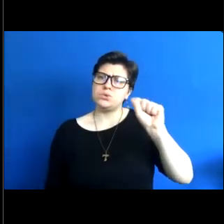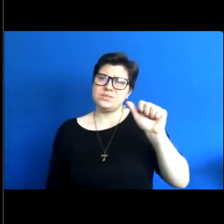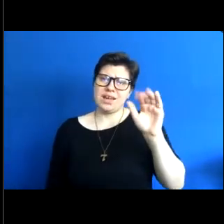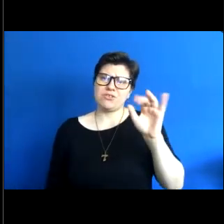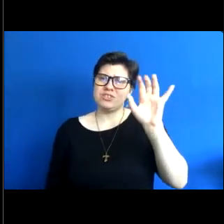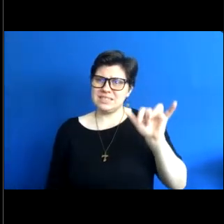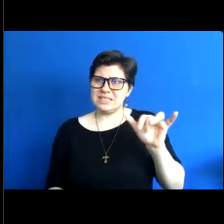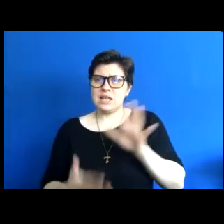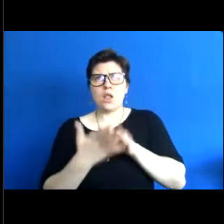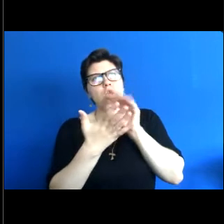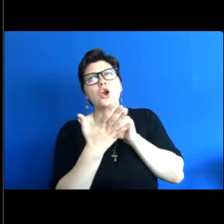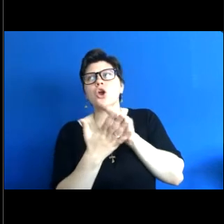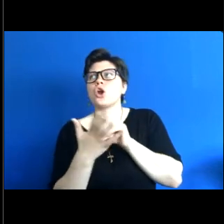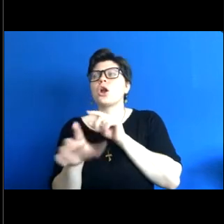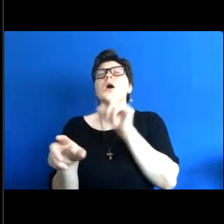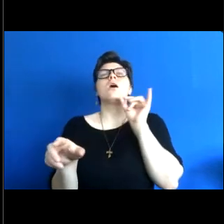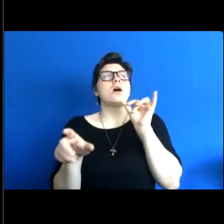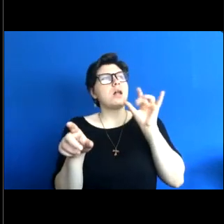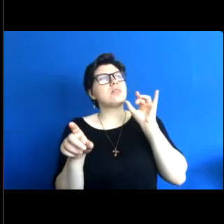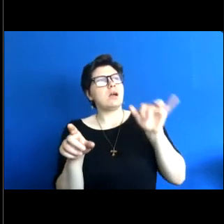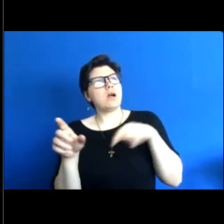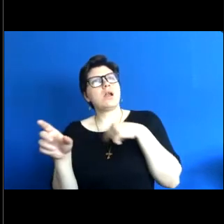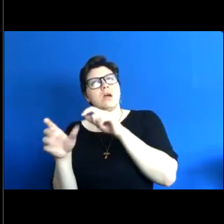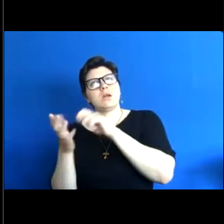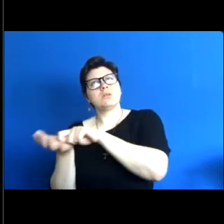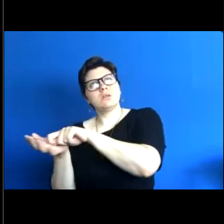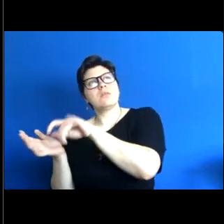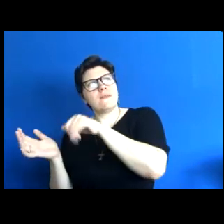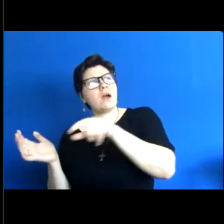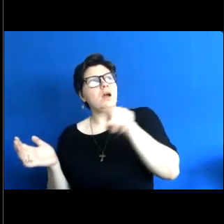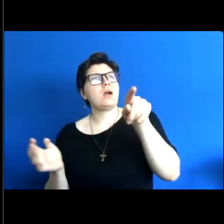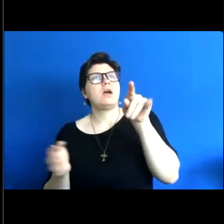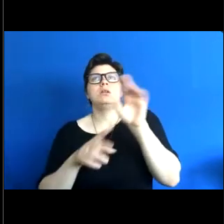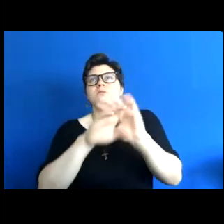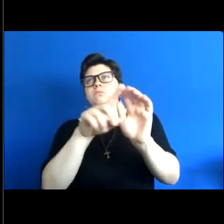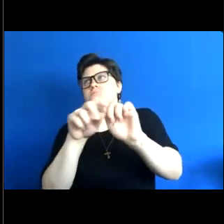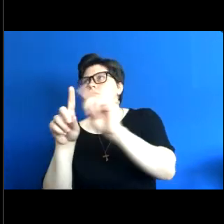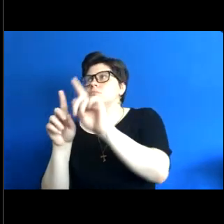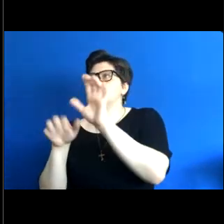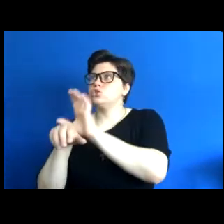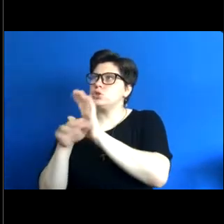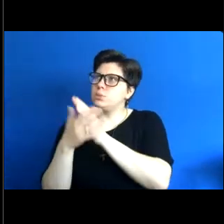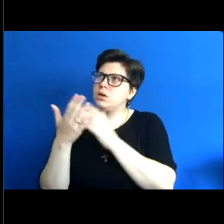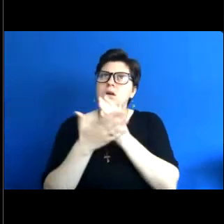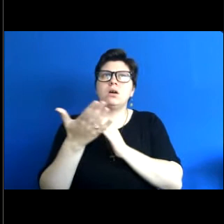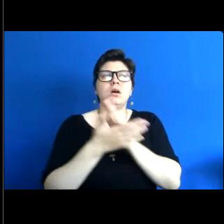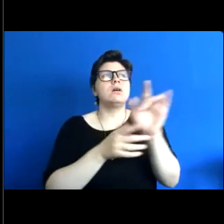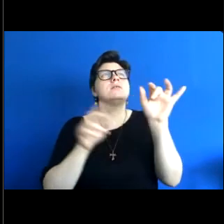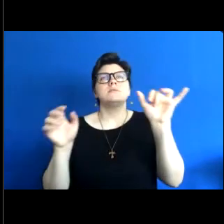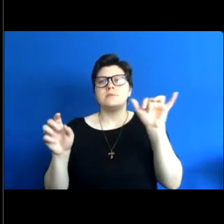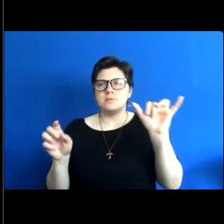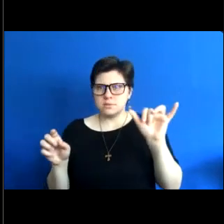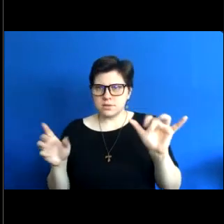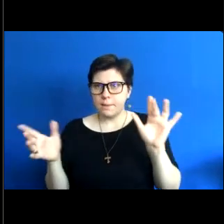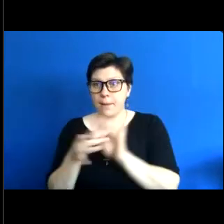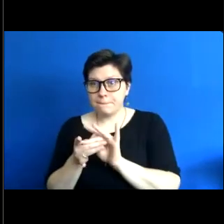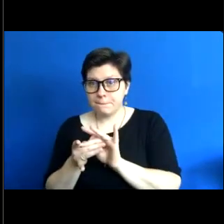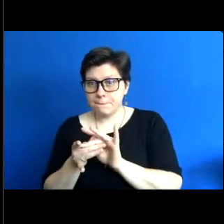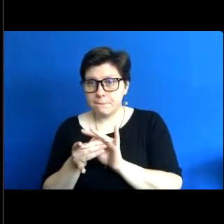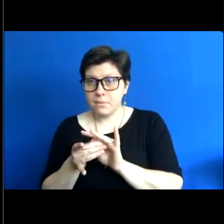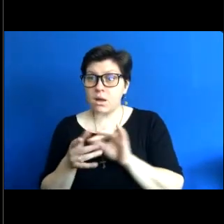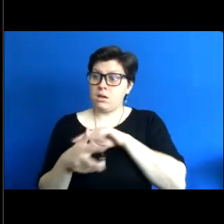and learn about the different pieces of the church, the different vessels of the Mass in person at church. And then they do